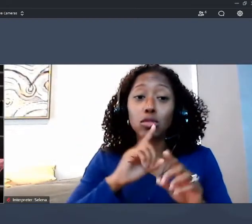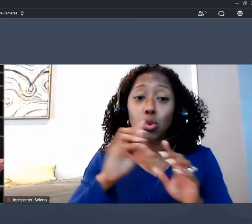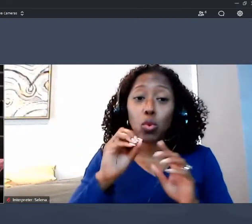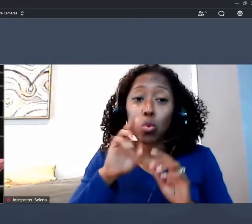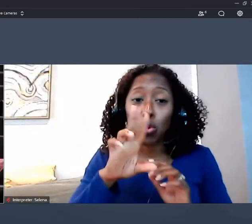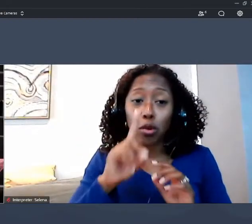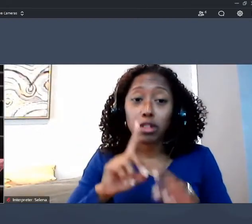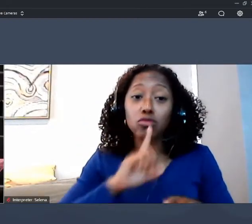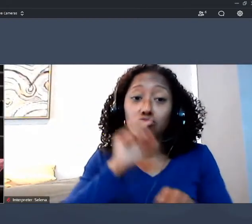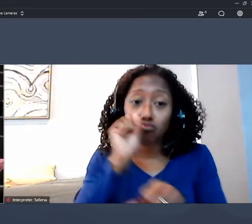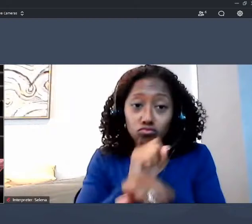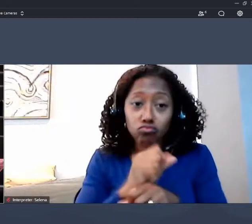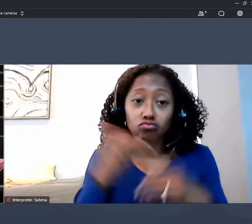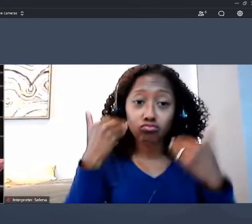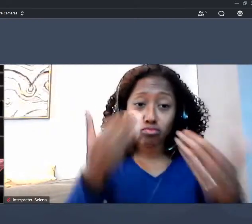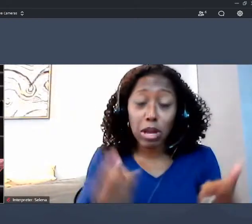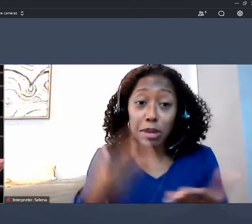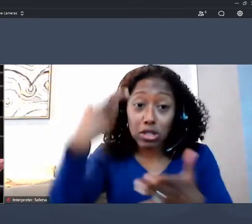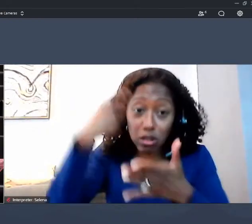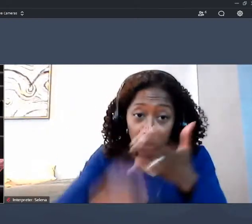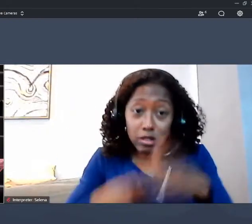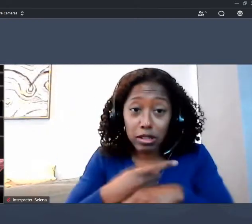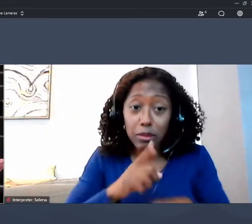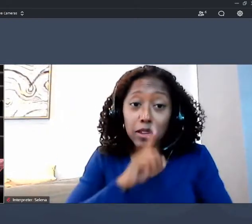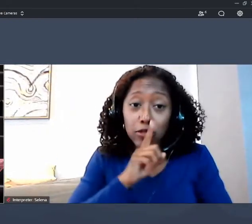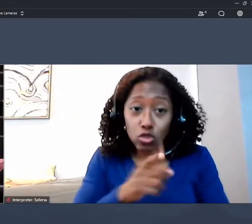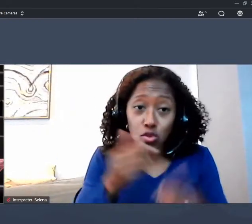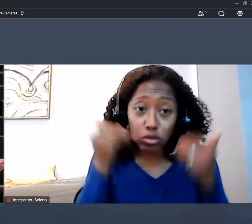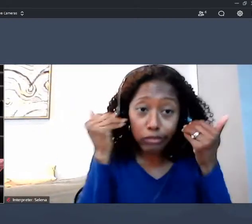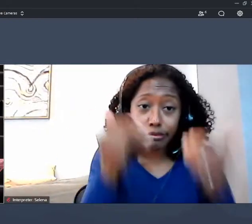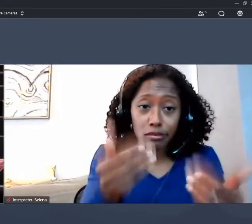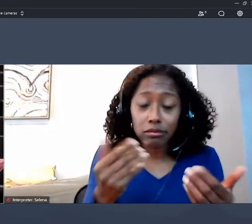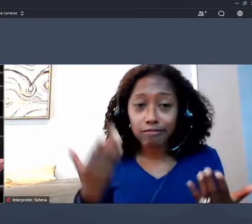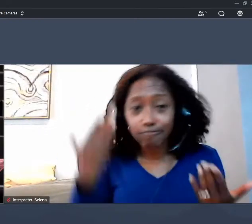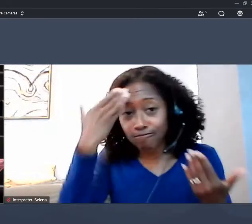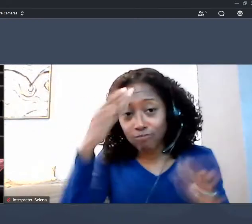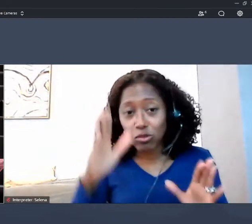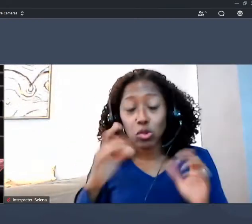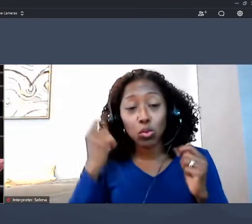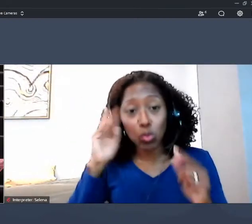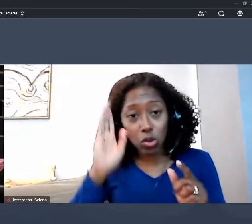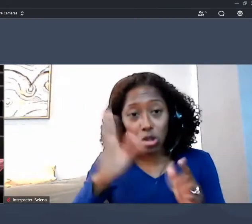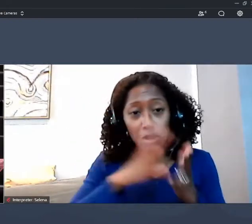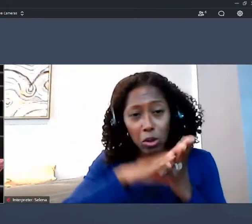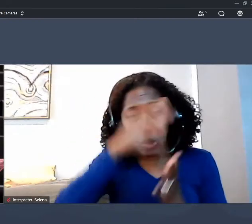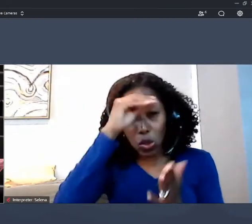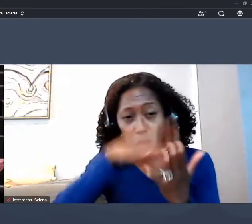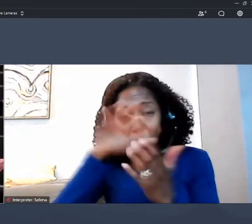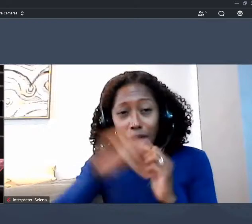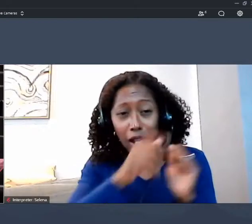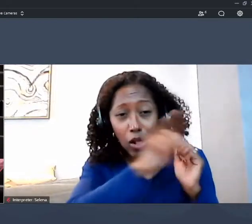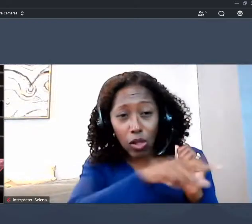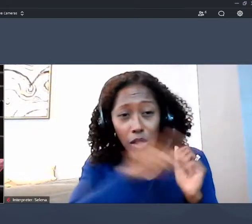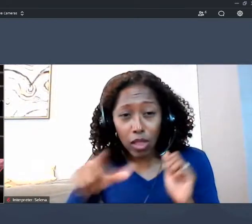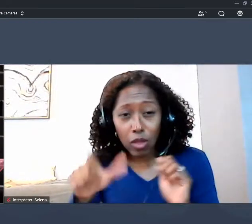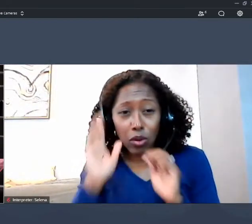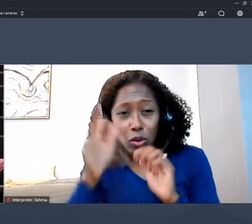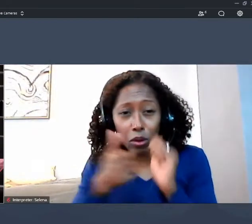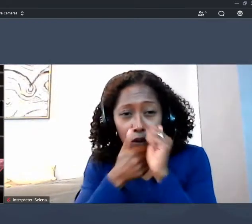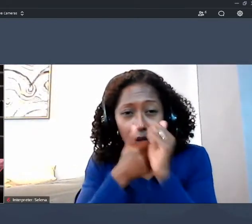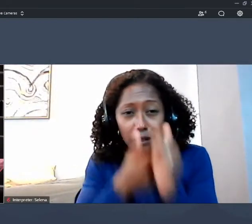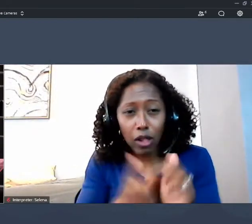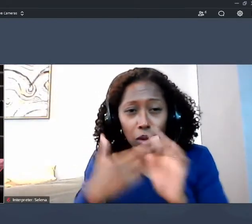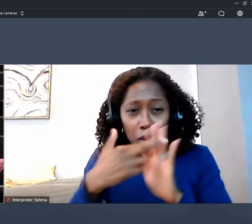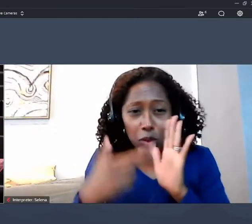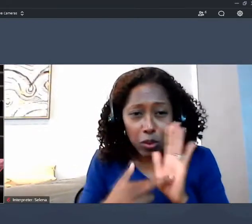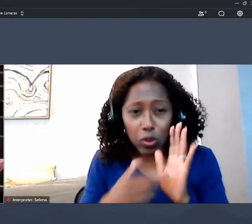be a learning curve in order to understand how all the landlords will comply or how they ultimately will comply